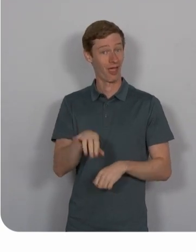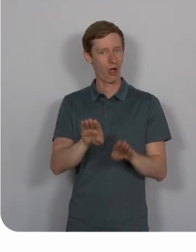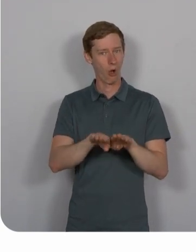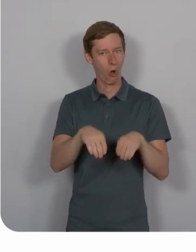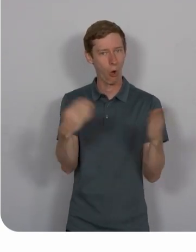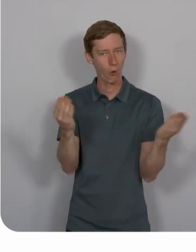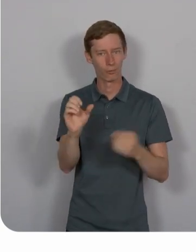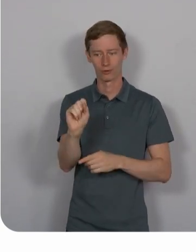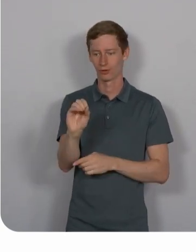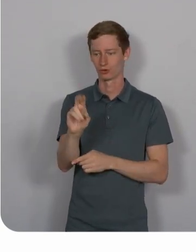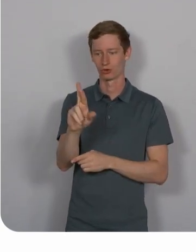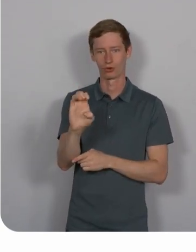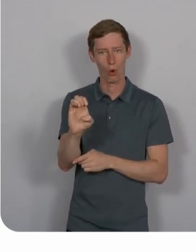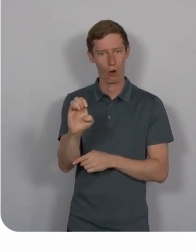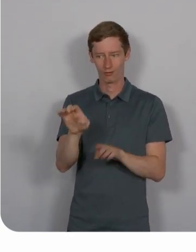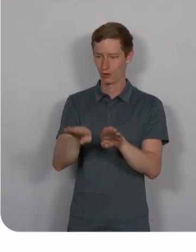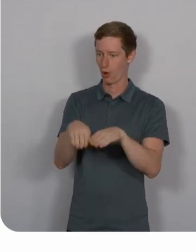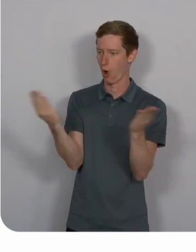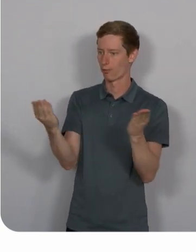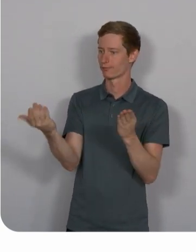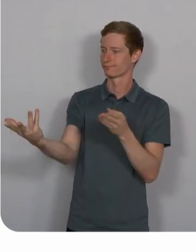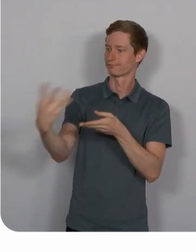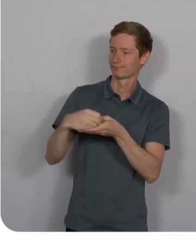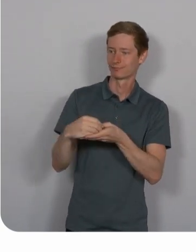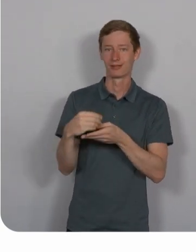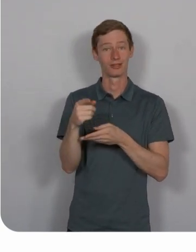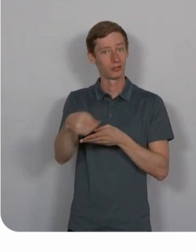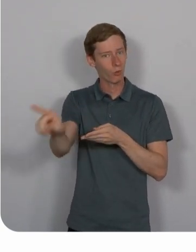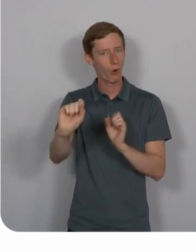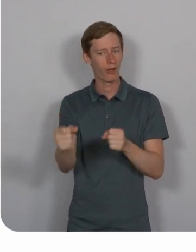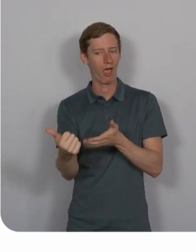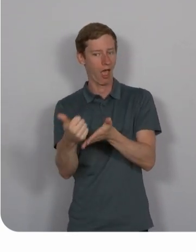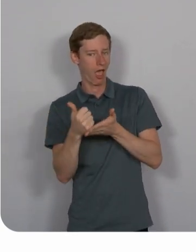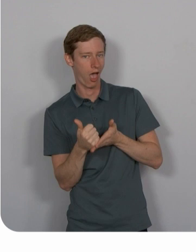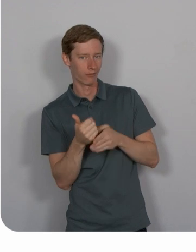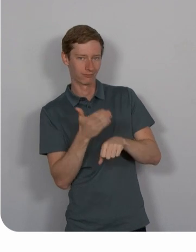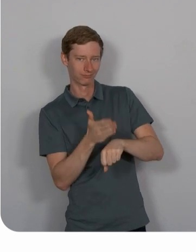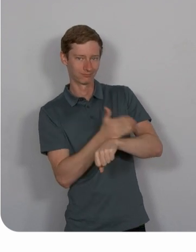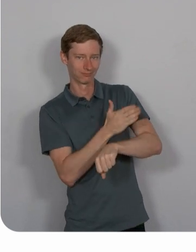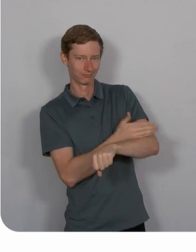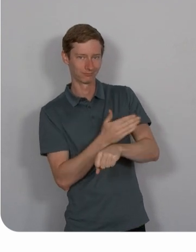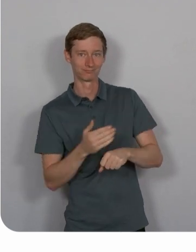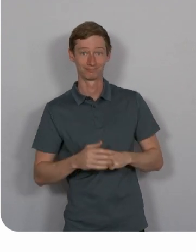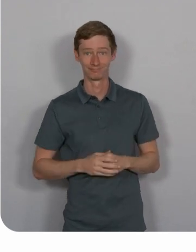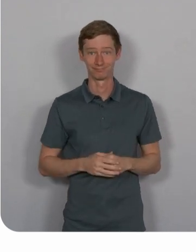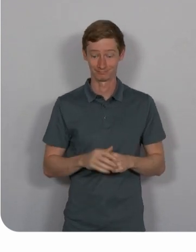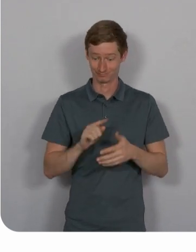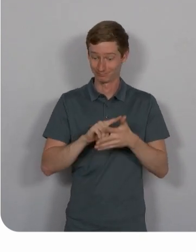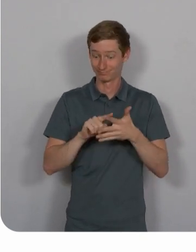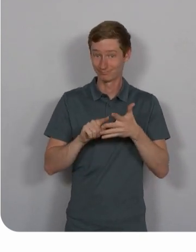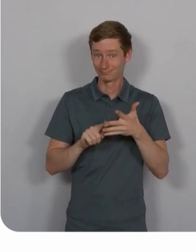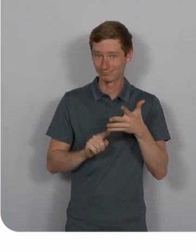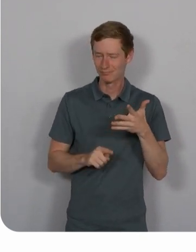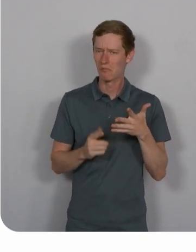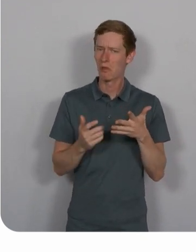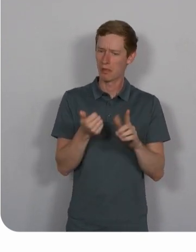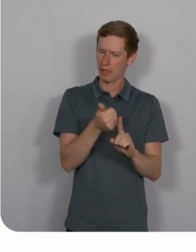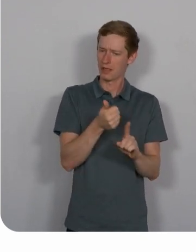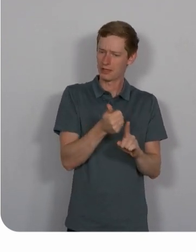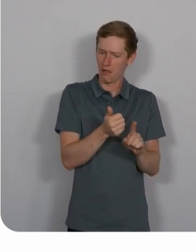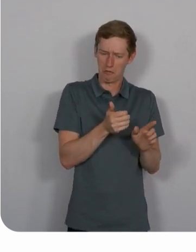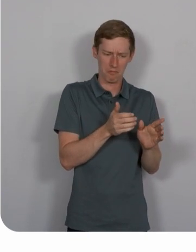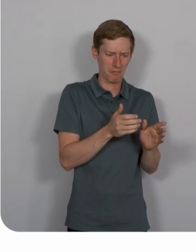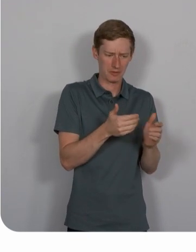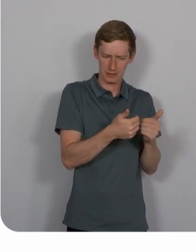that technologists around the world can build on and improve. Each one of these innovations is pretty good on its own, I think you'll